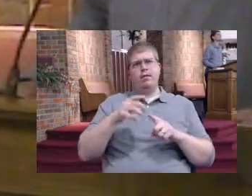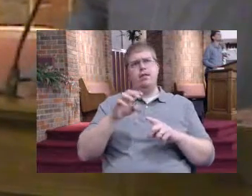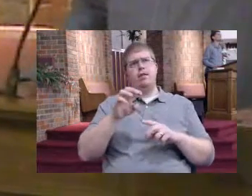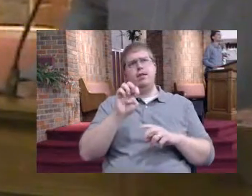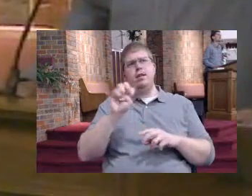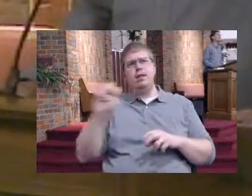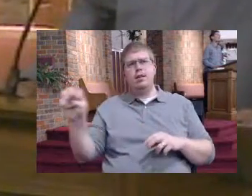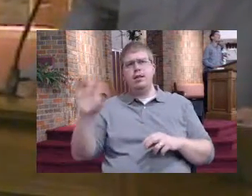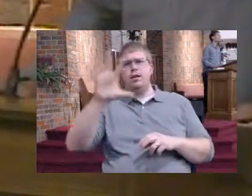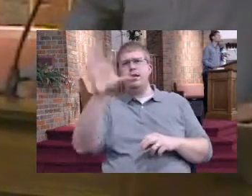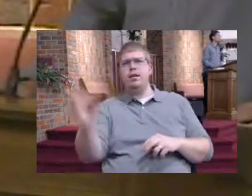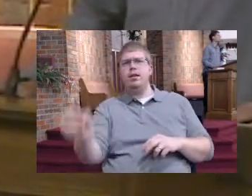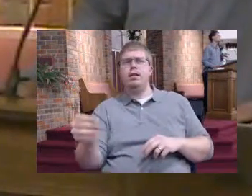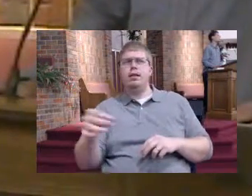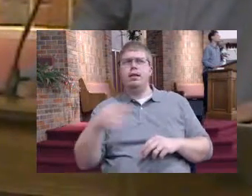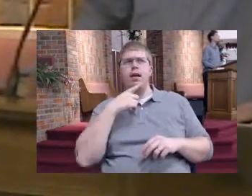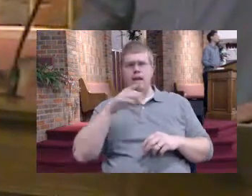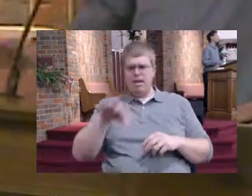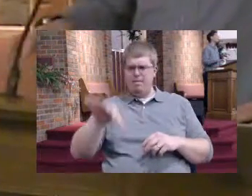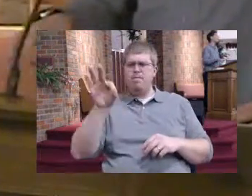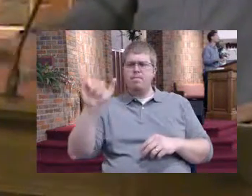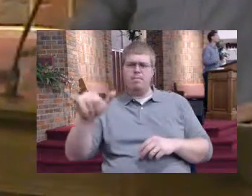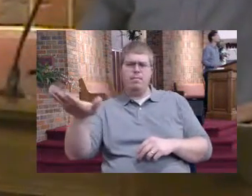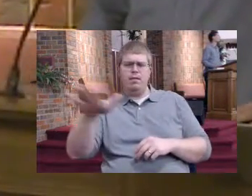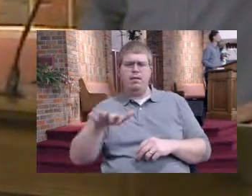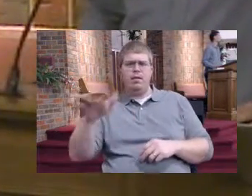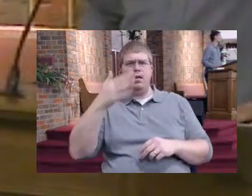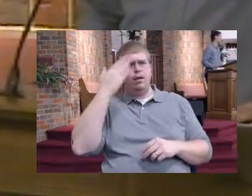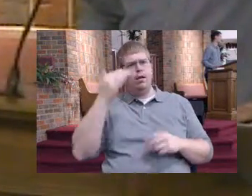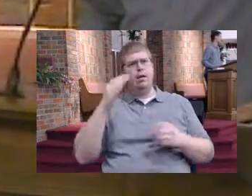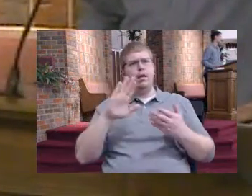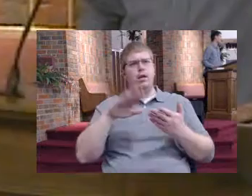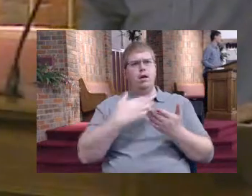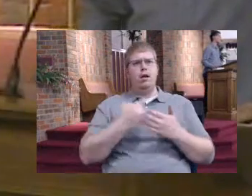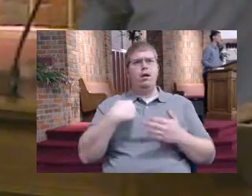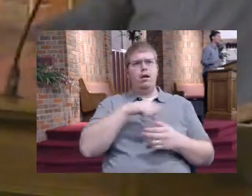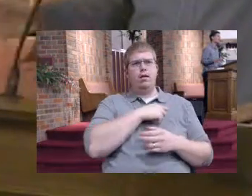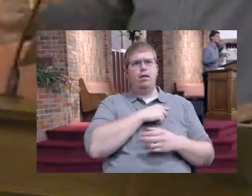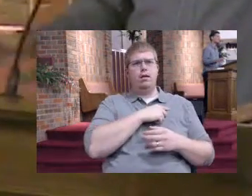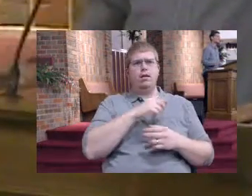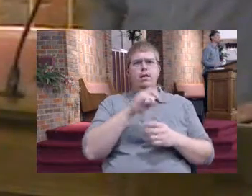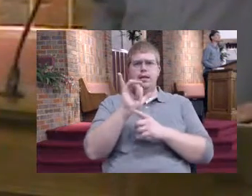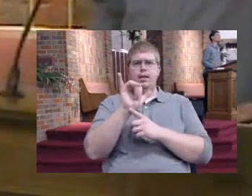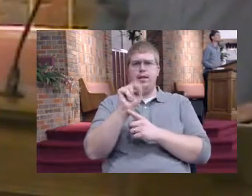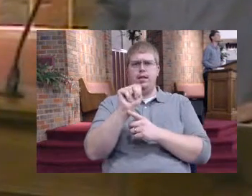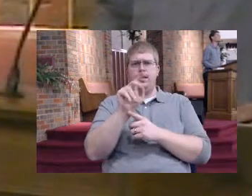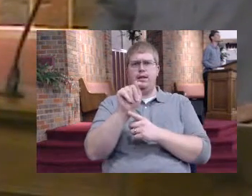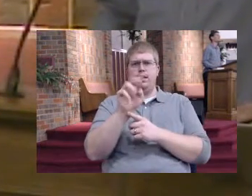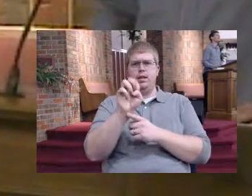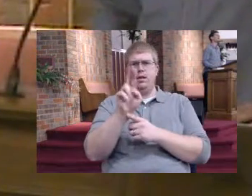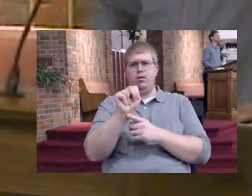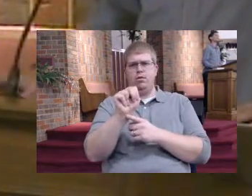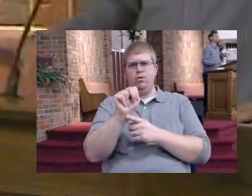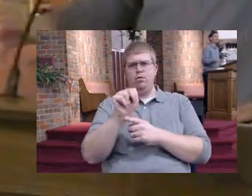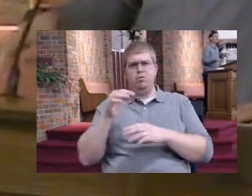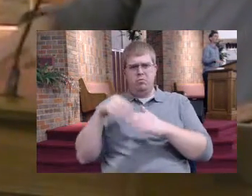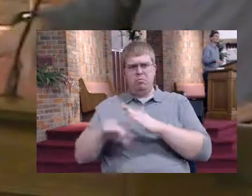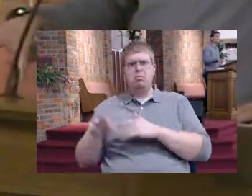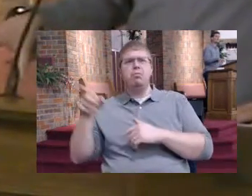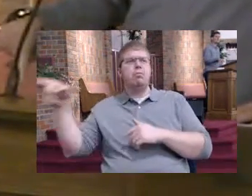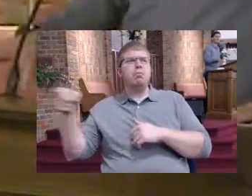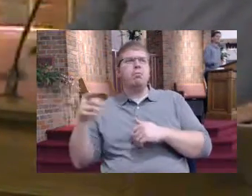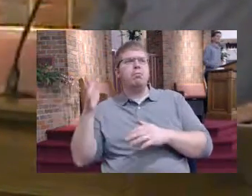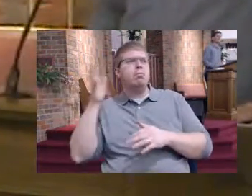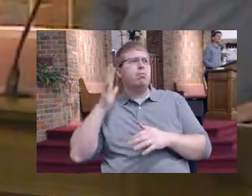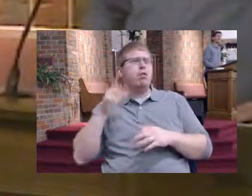East Africa because all of us had done an internship in East Africa, so we really had a heart for that part of the world. And so when we did our